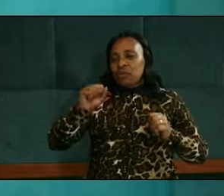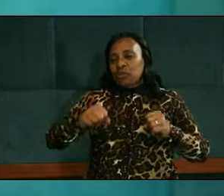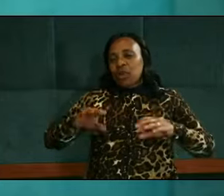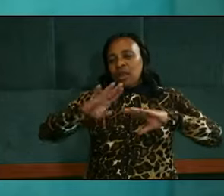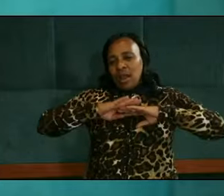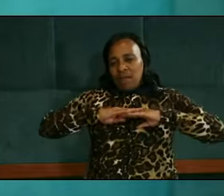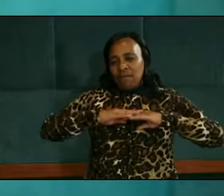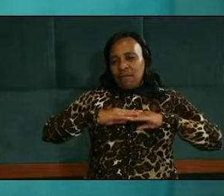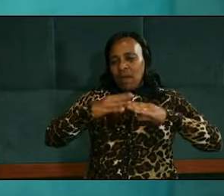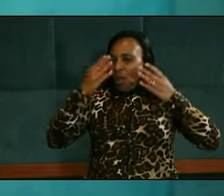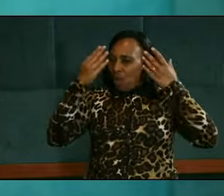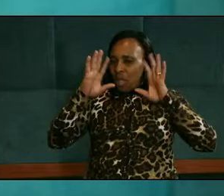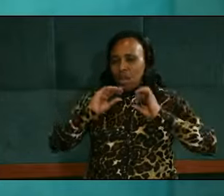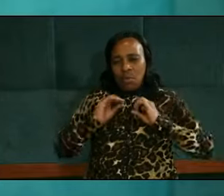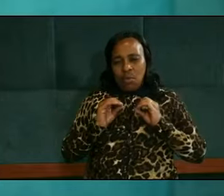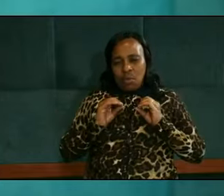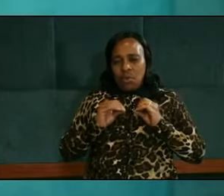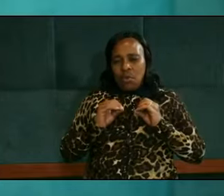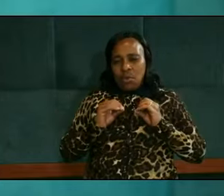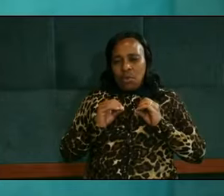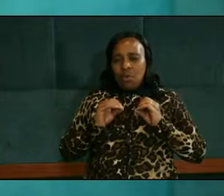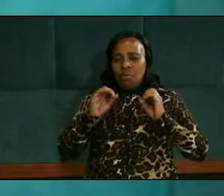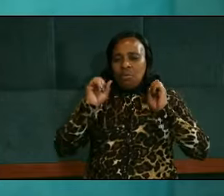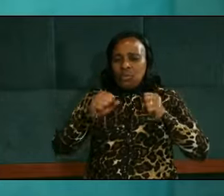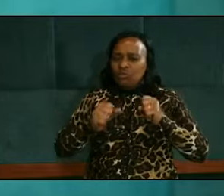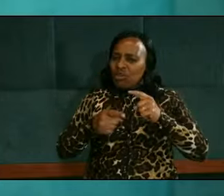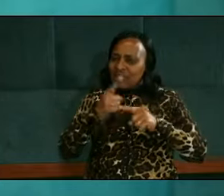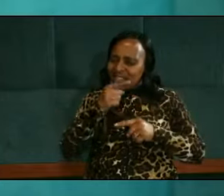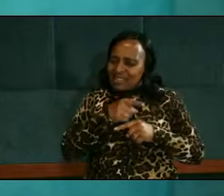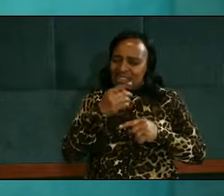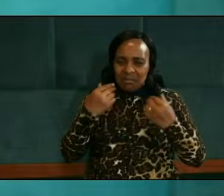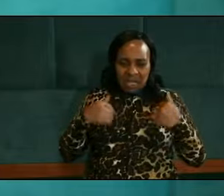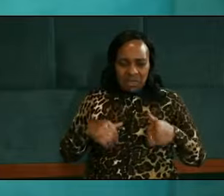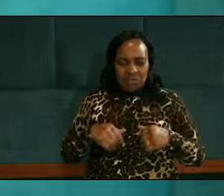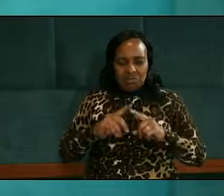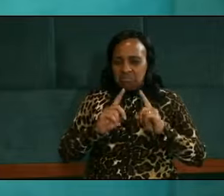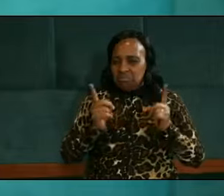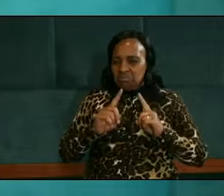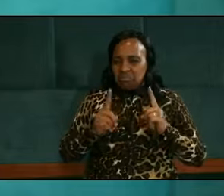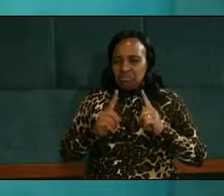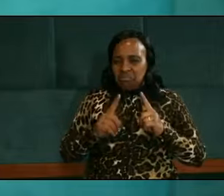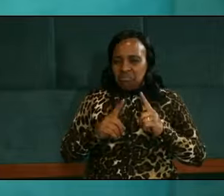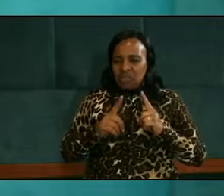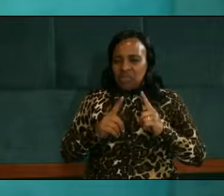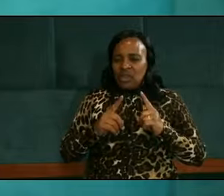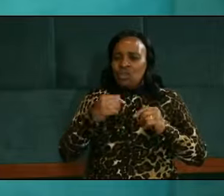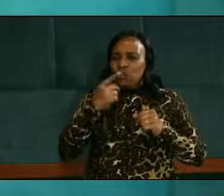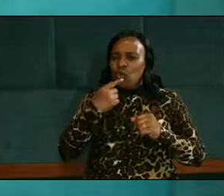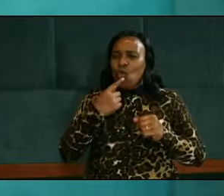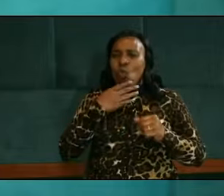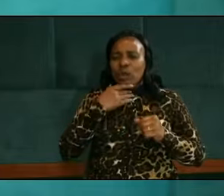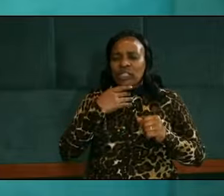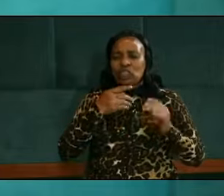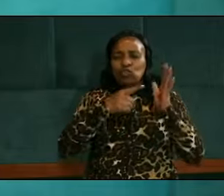okay, he didn't know. Do I have to kill him? No, I don't have to kill him. But in his pride, because he wanted to show